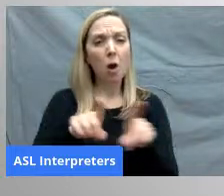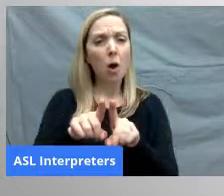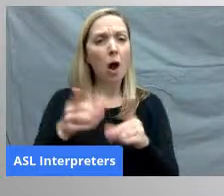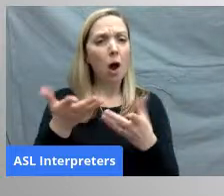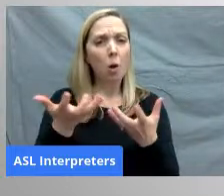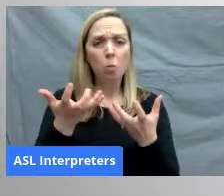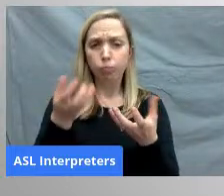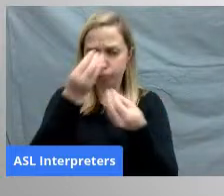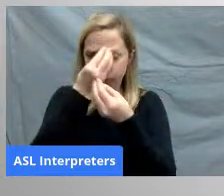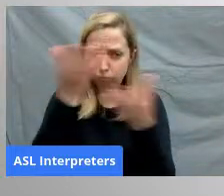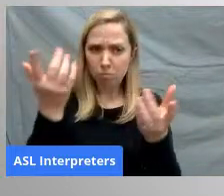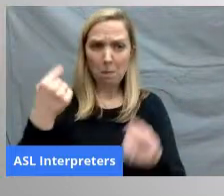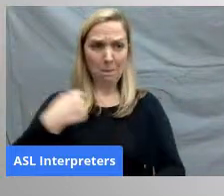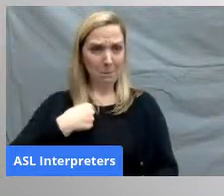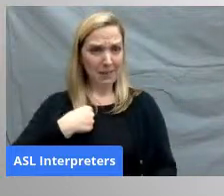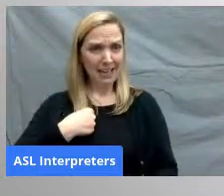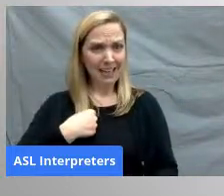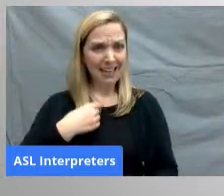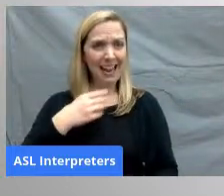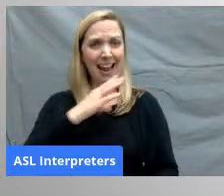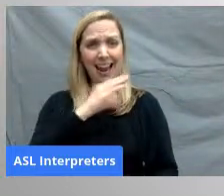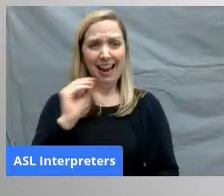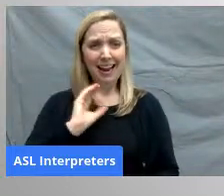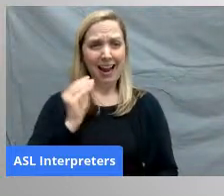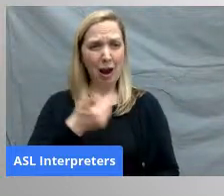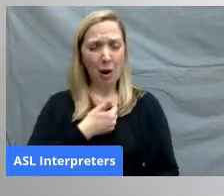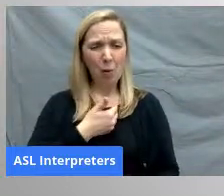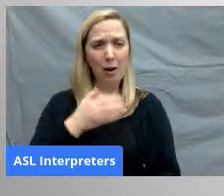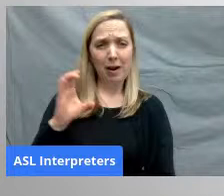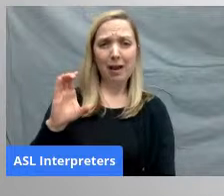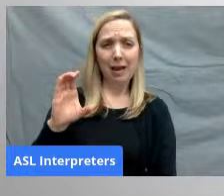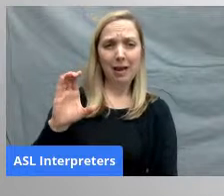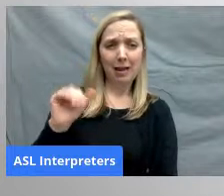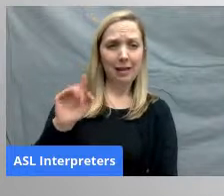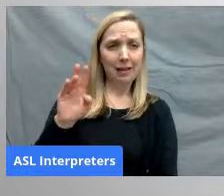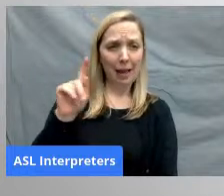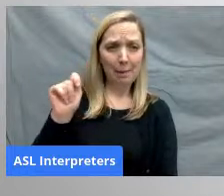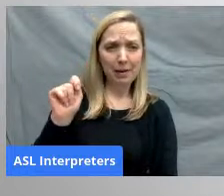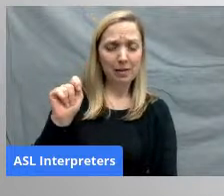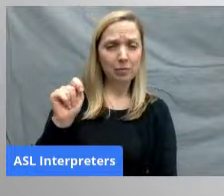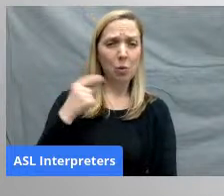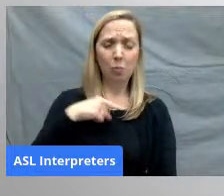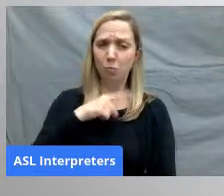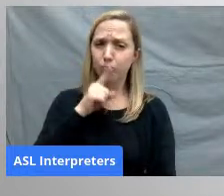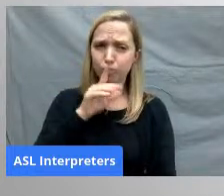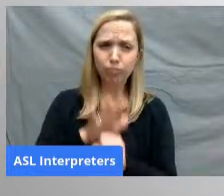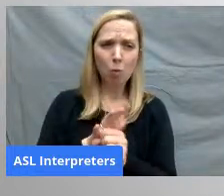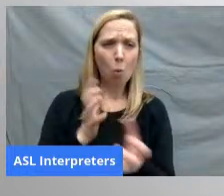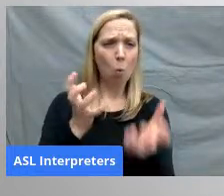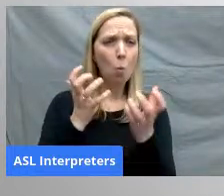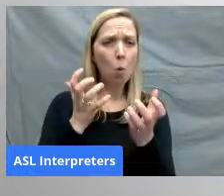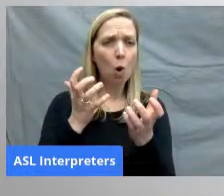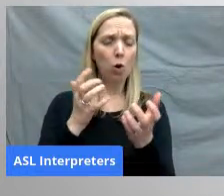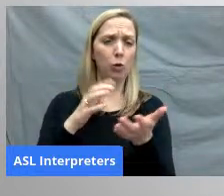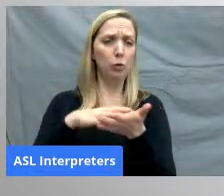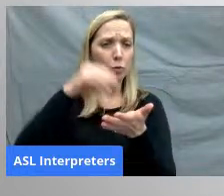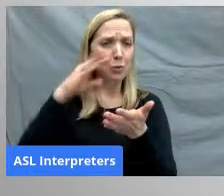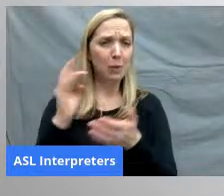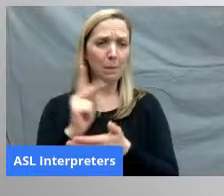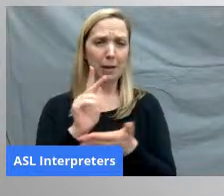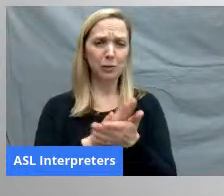very committed to returning students to school. And we continue to meet daily with our team to address potential barriers.